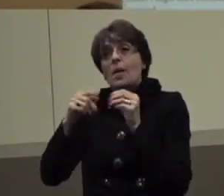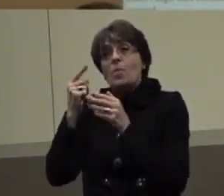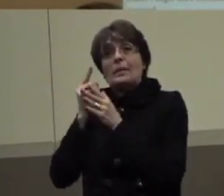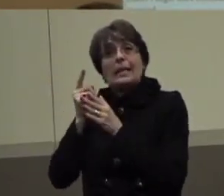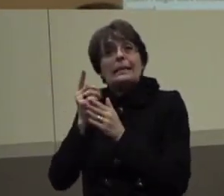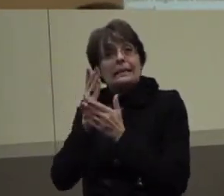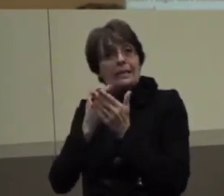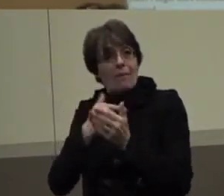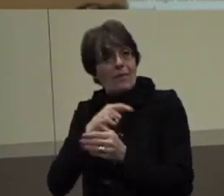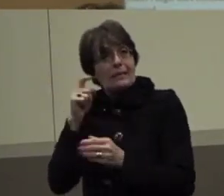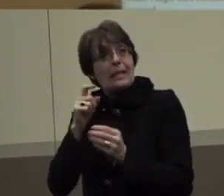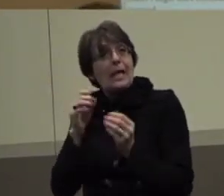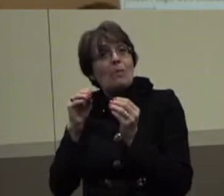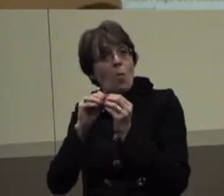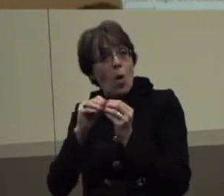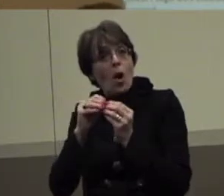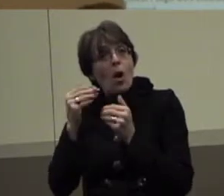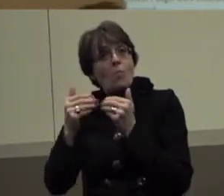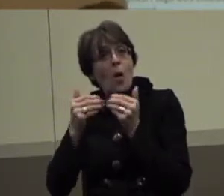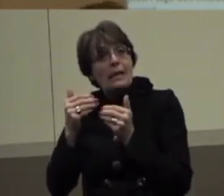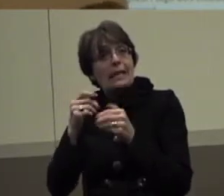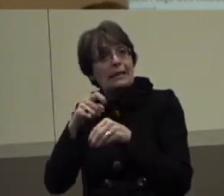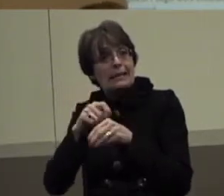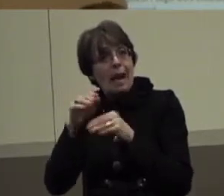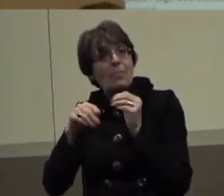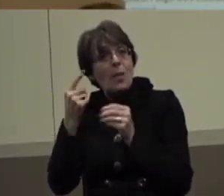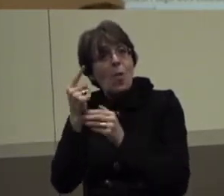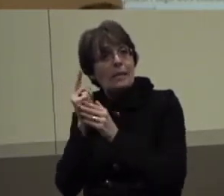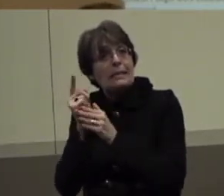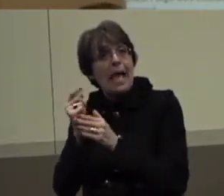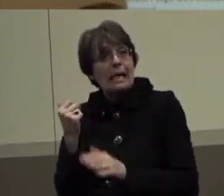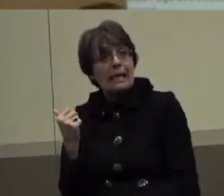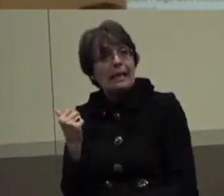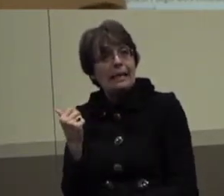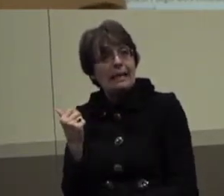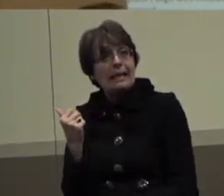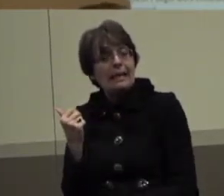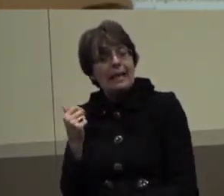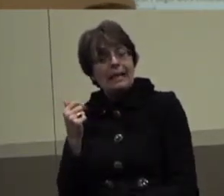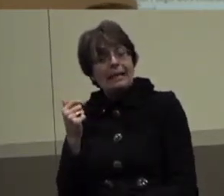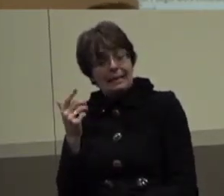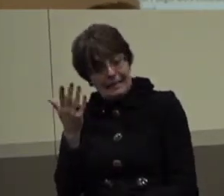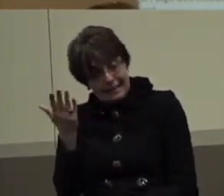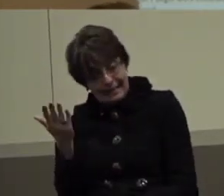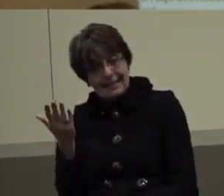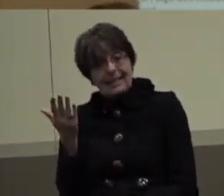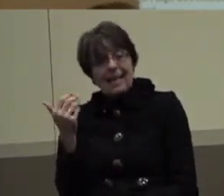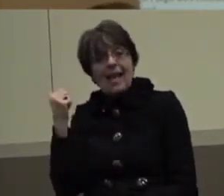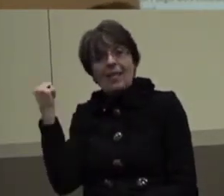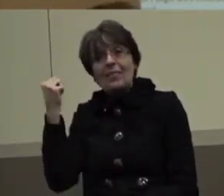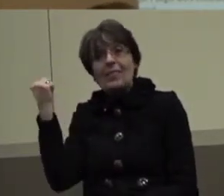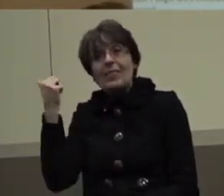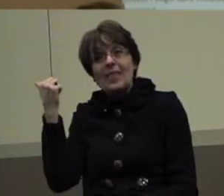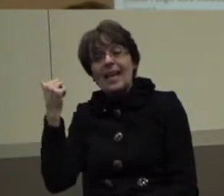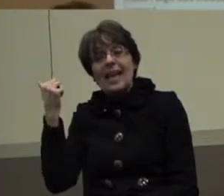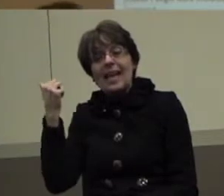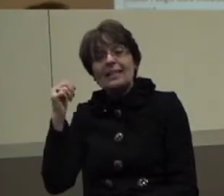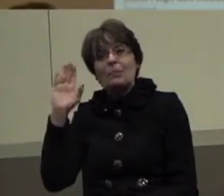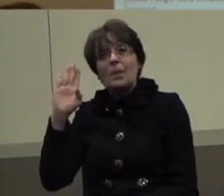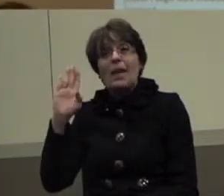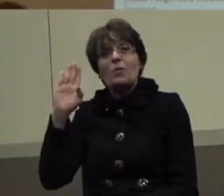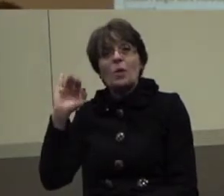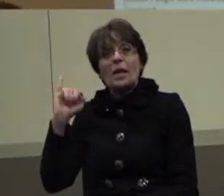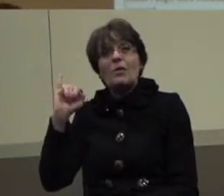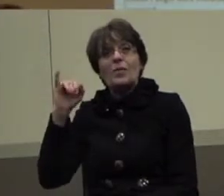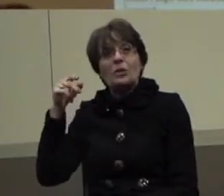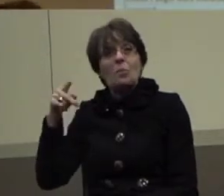longer processing time than 1 second. Honest to goodness, this behavior intervention plan set